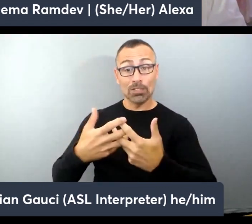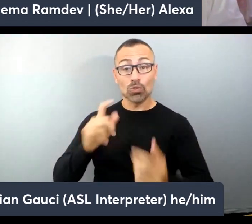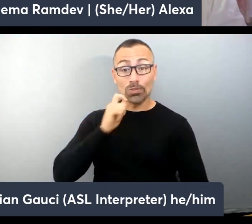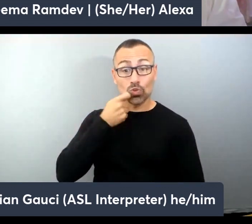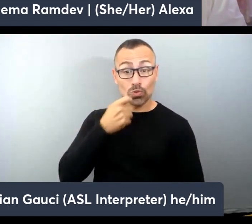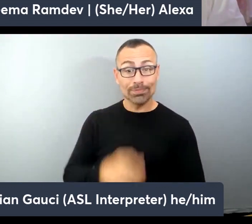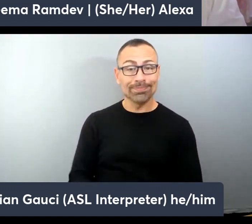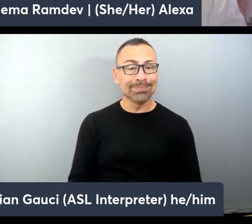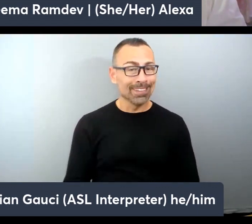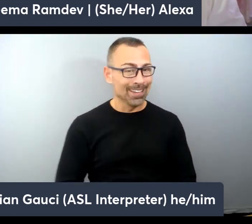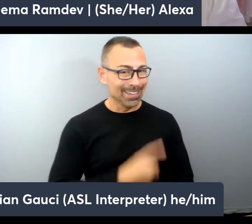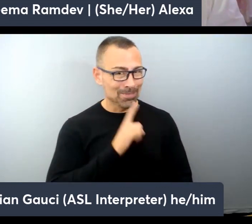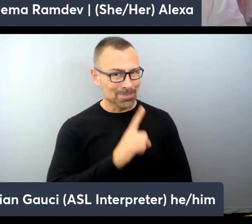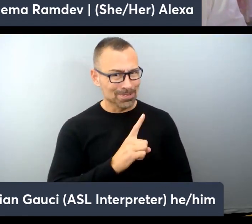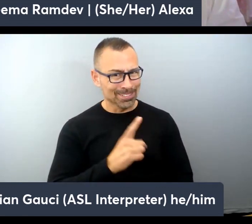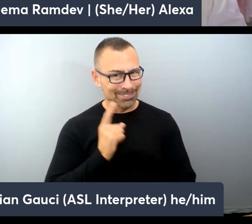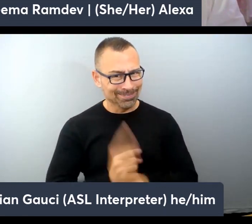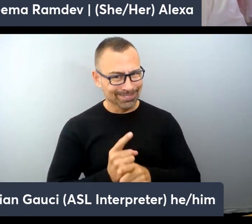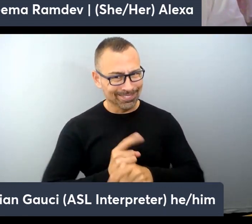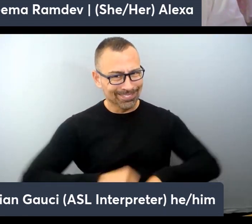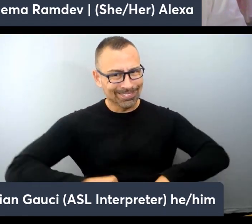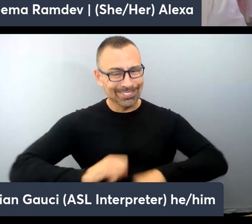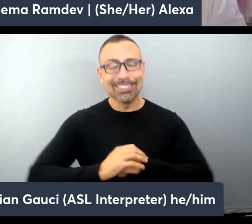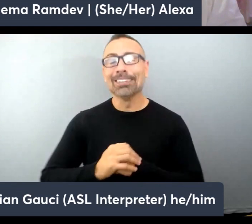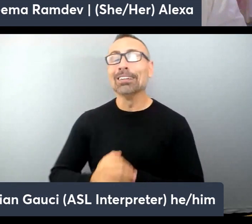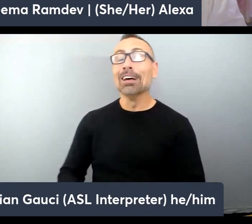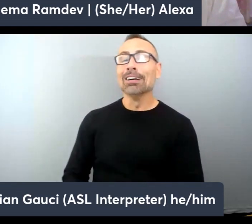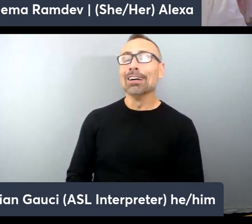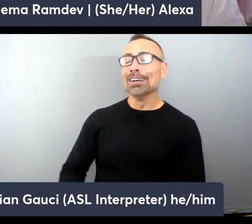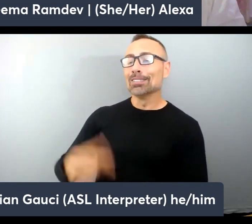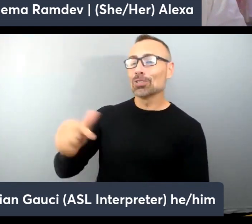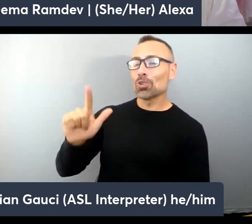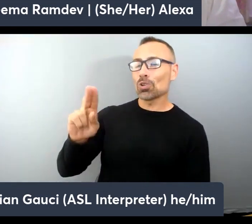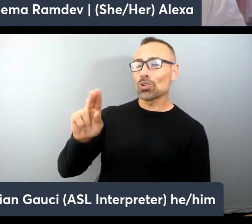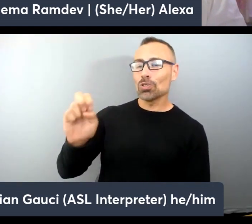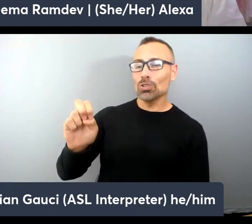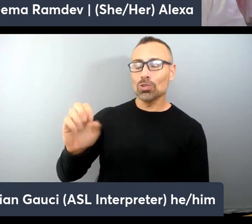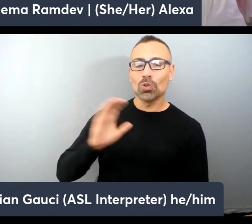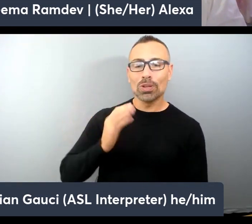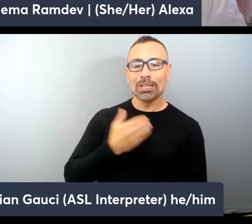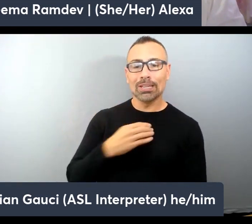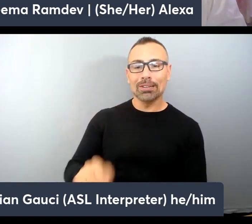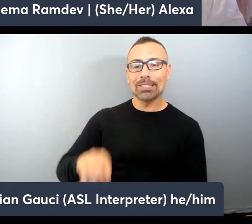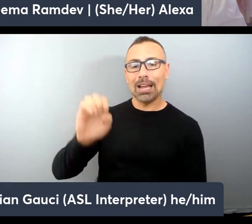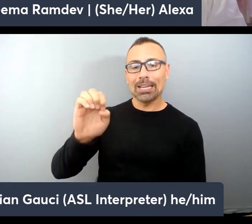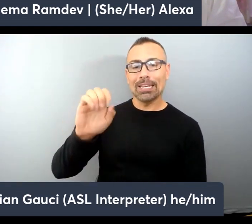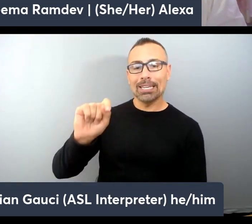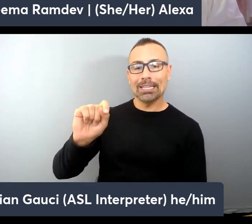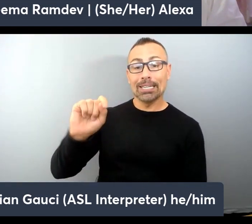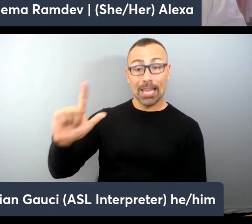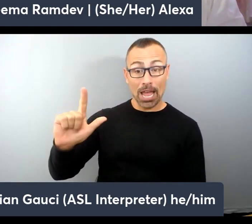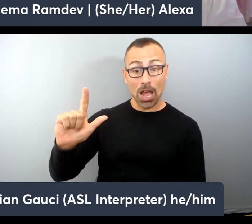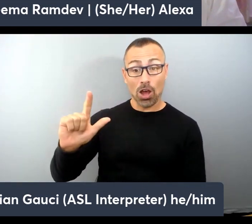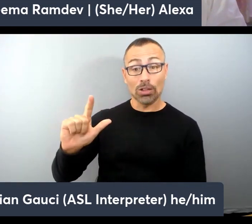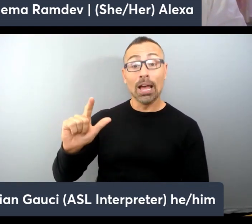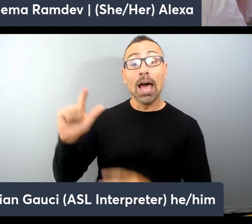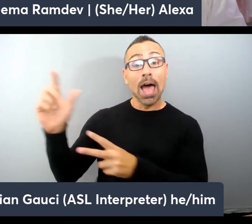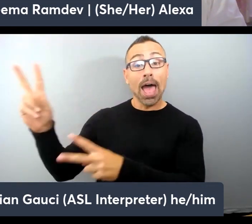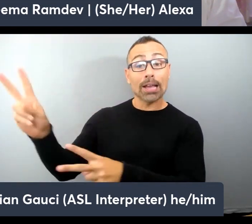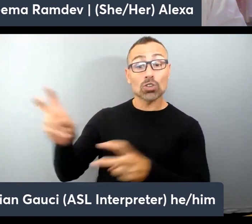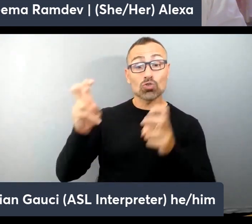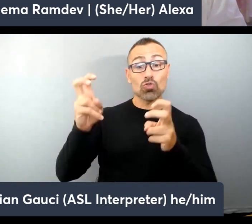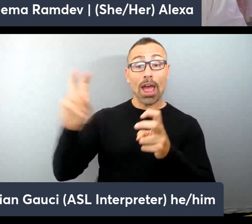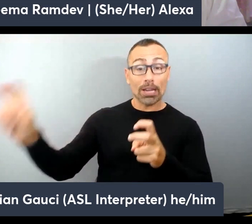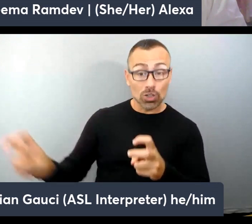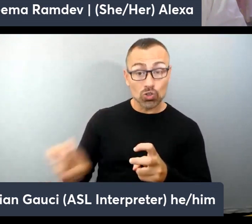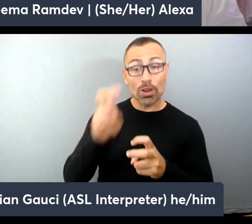Yes. So Glue is our ETL or elastic or extract, transform, and load service, and it really helps to make it easy